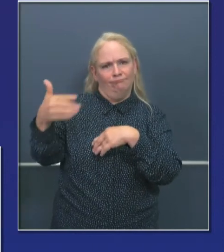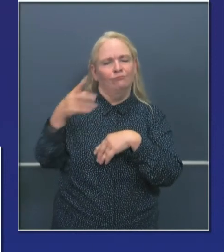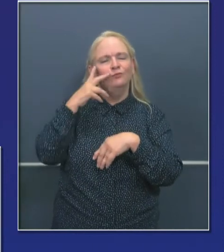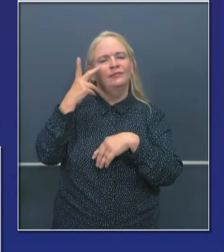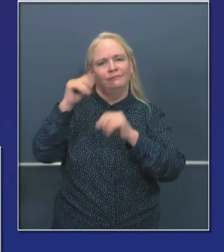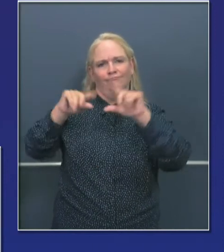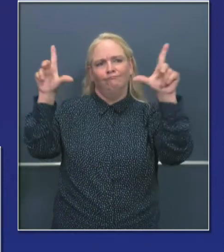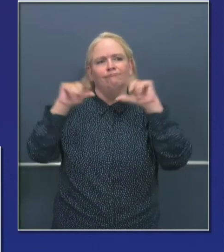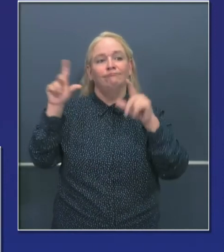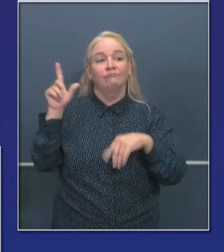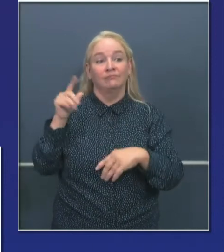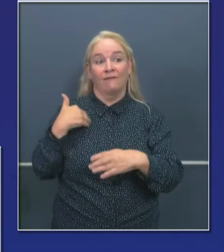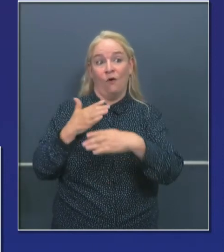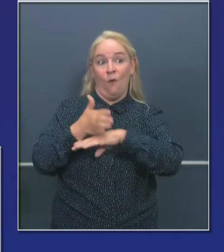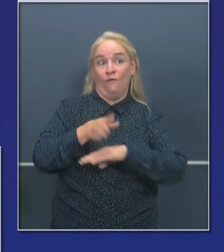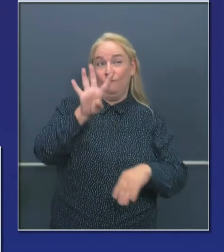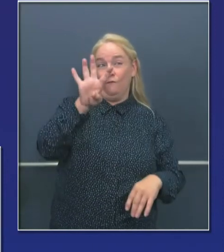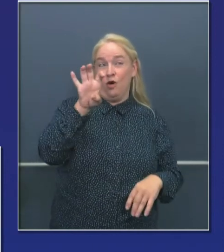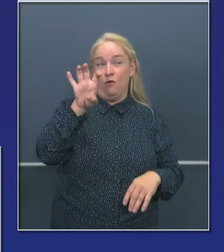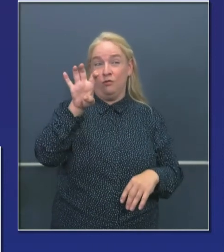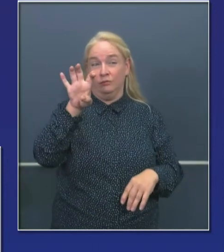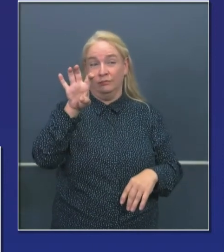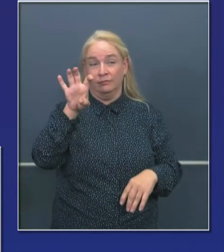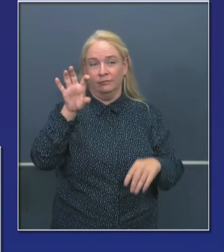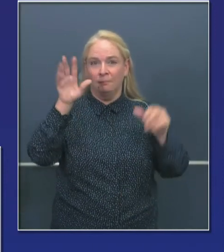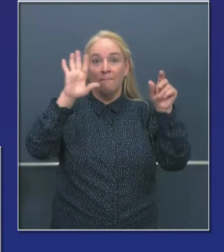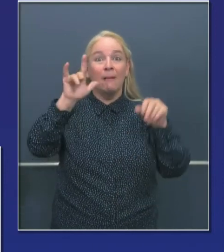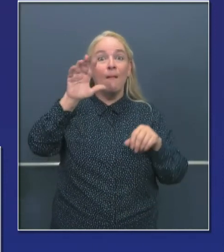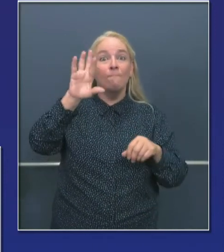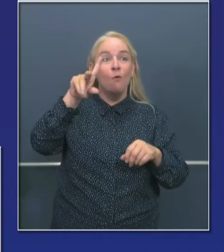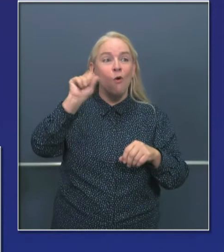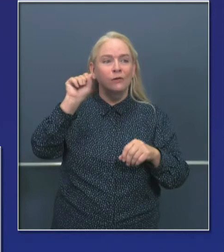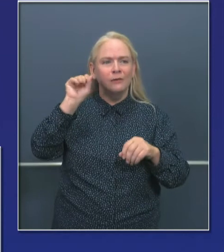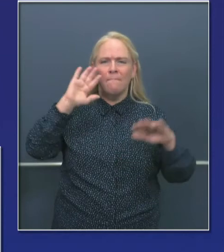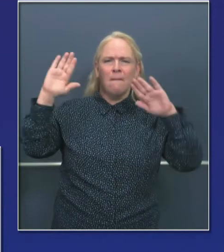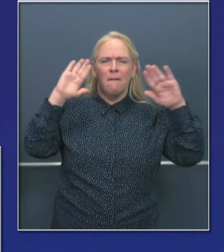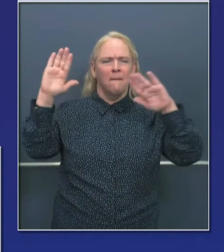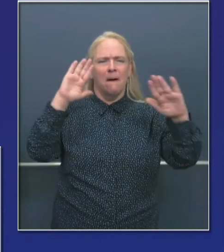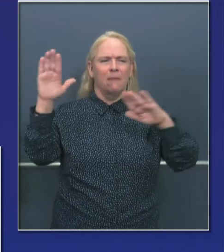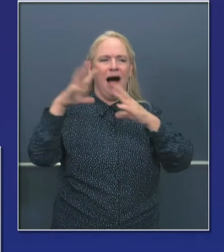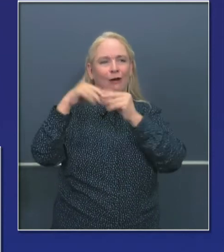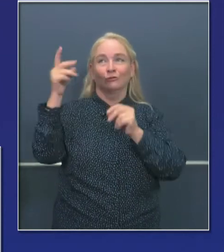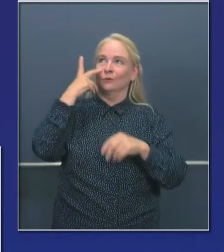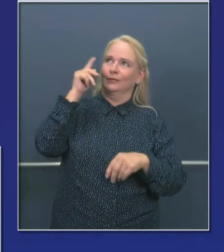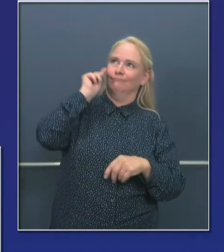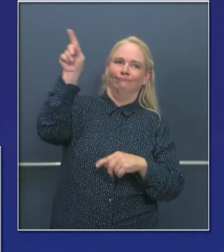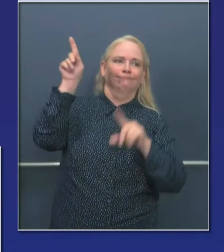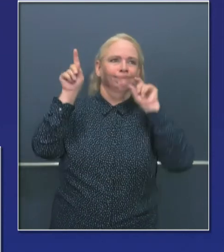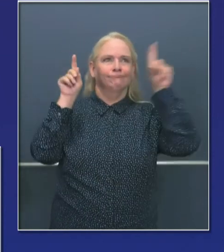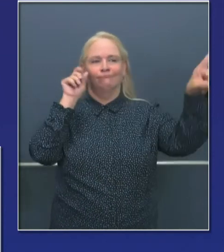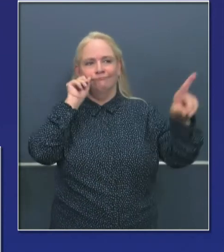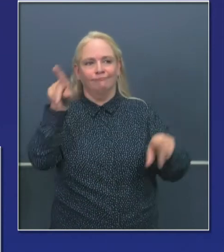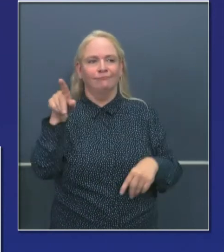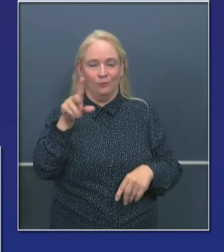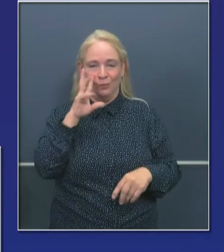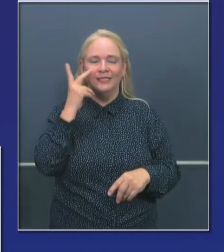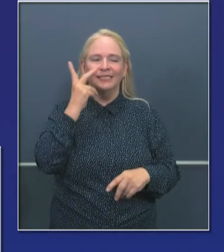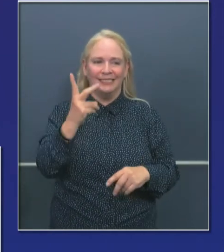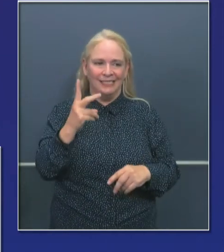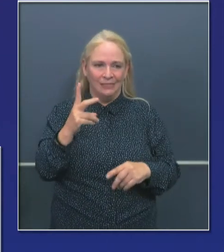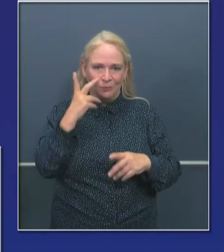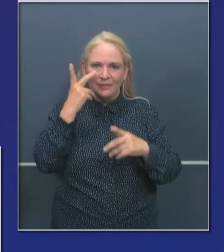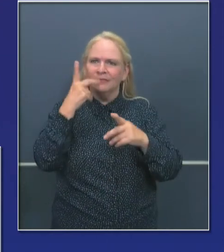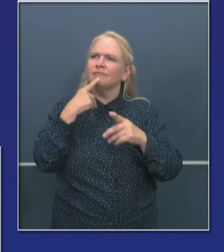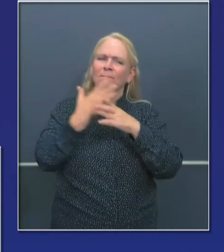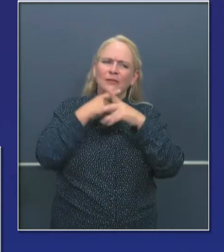over 400 billboard sites that we are putting up that you see here on the screen, wearing a mask, slow the